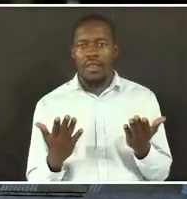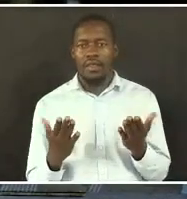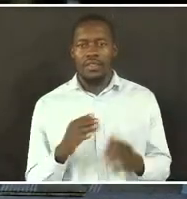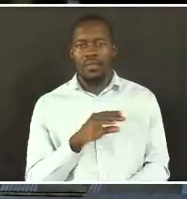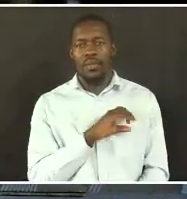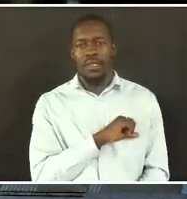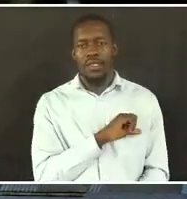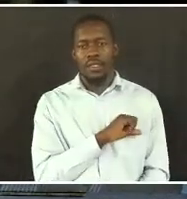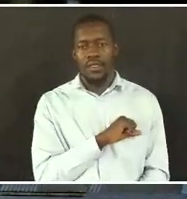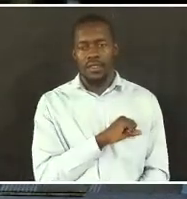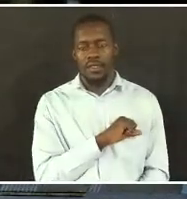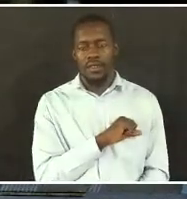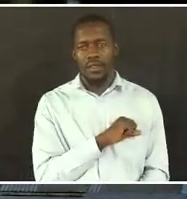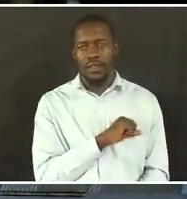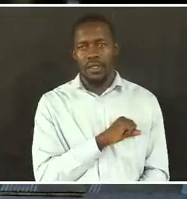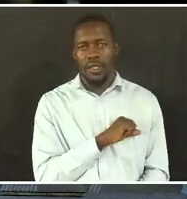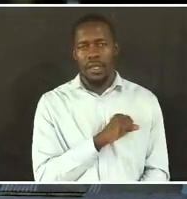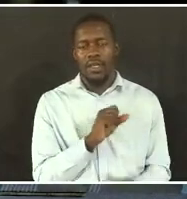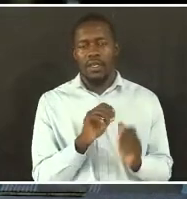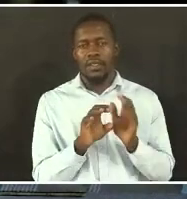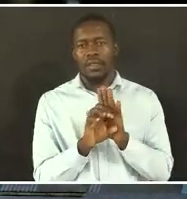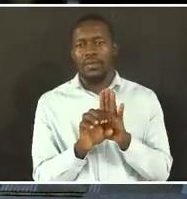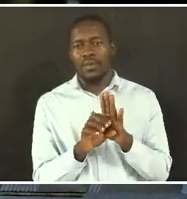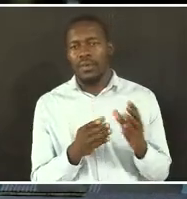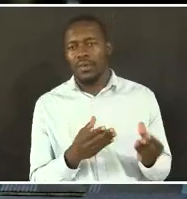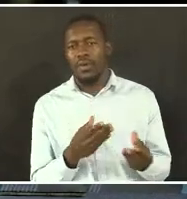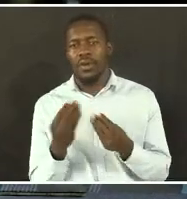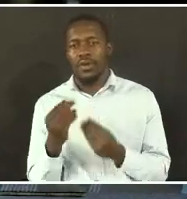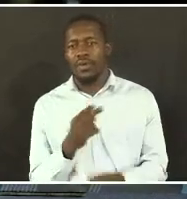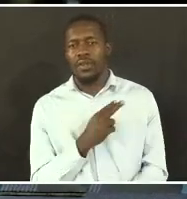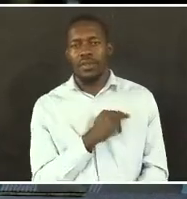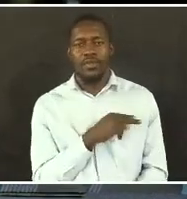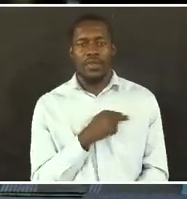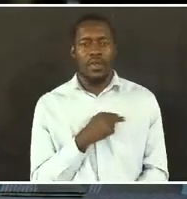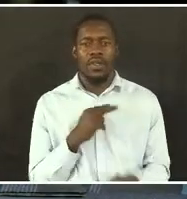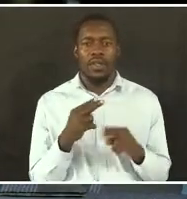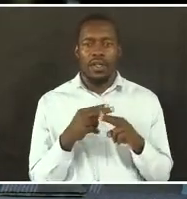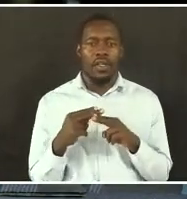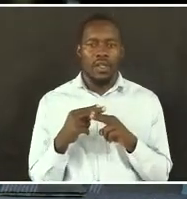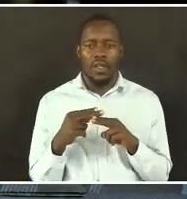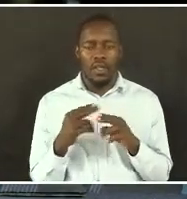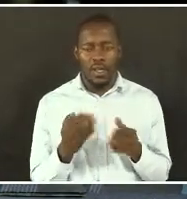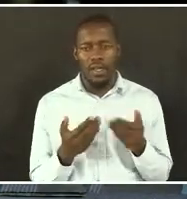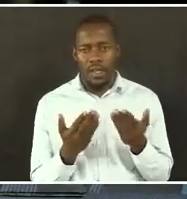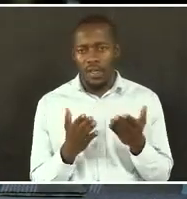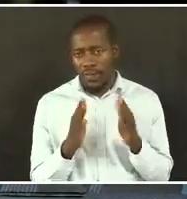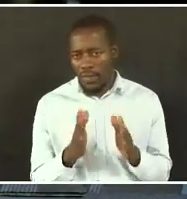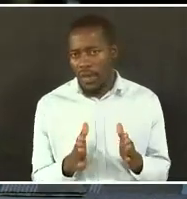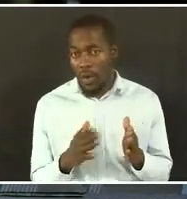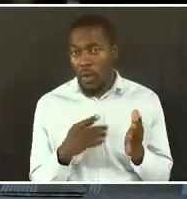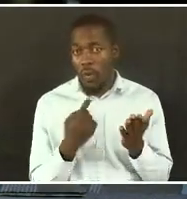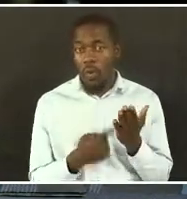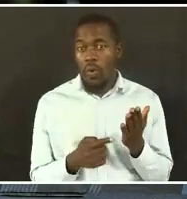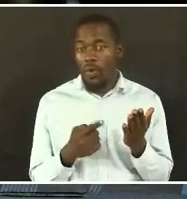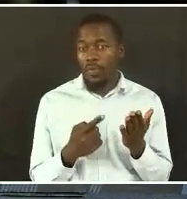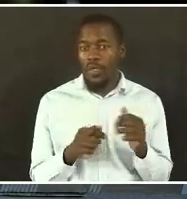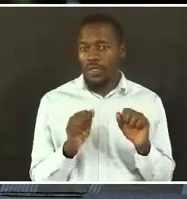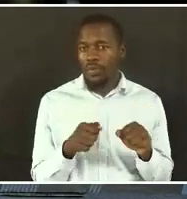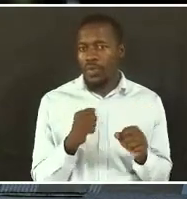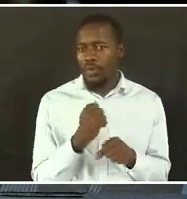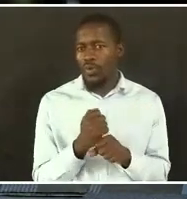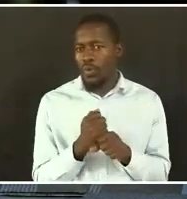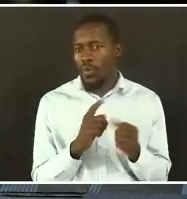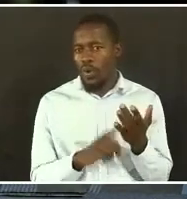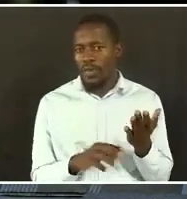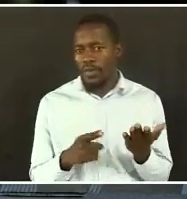patient. If you go to the hospital as a caregiver, what is it you can give them? What is it you can do for them? Like Elder Tom is